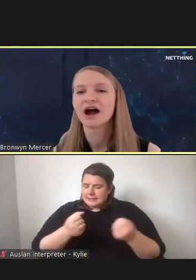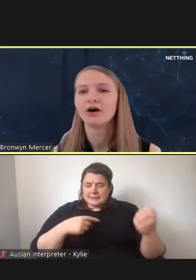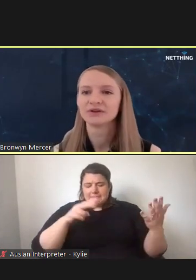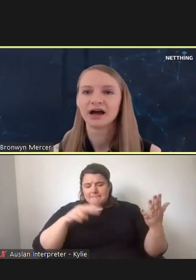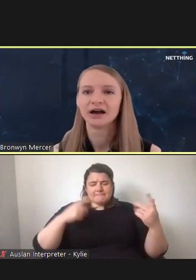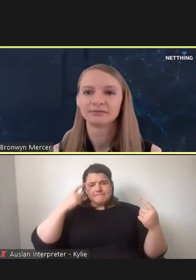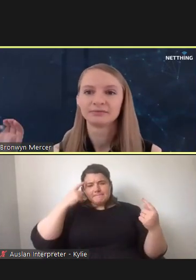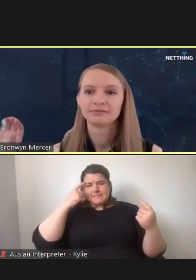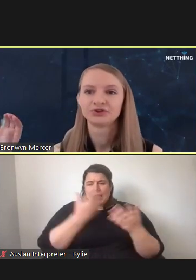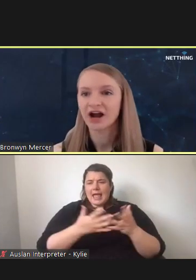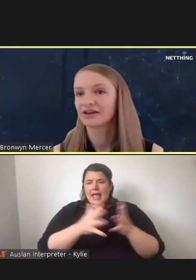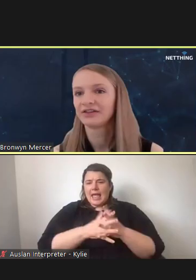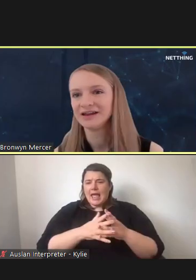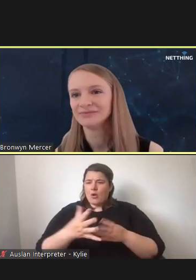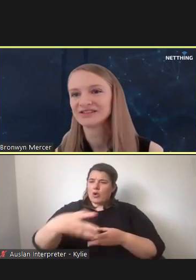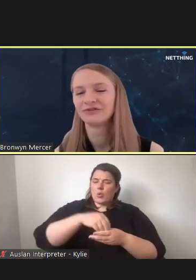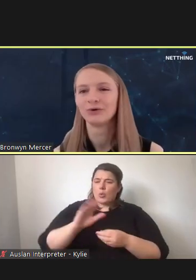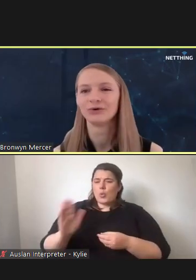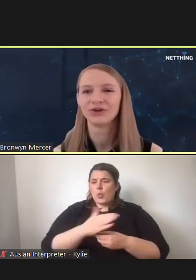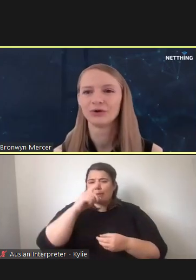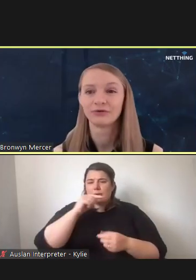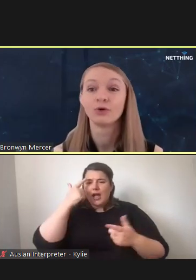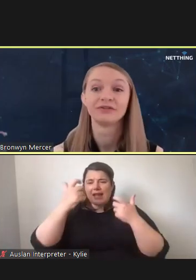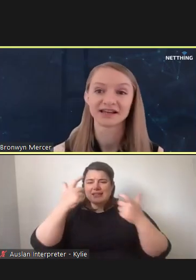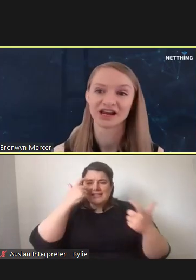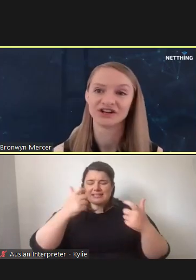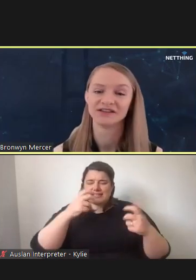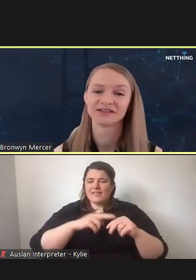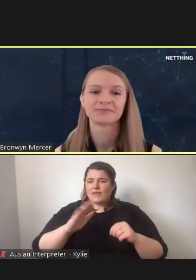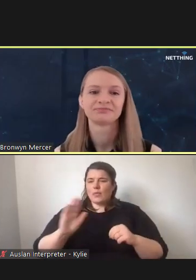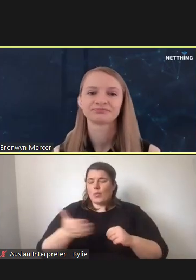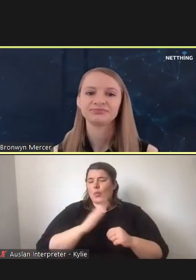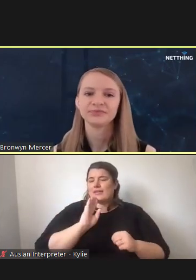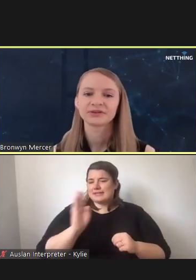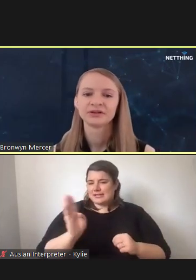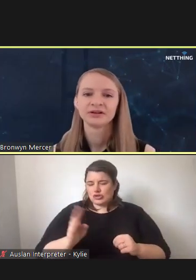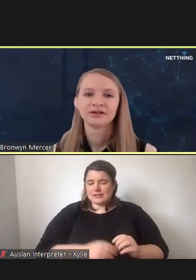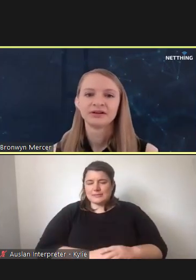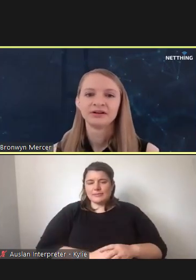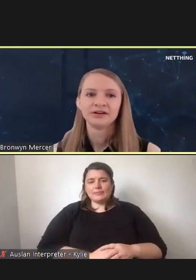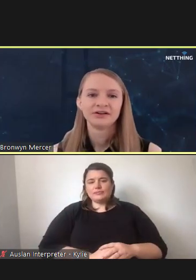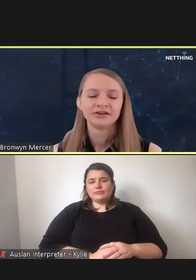also our track themes for all of our sessions.